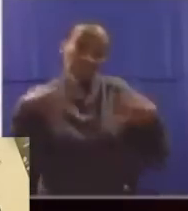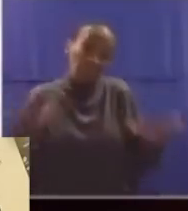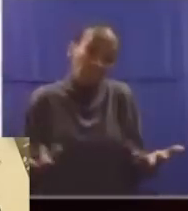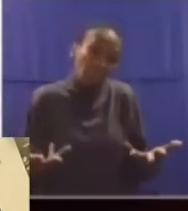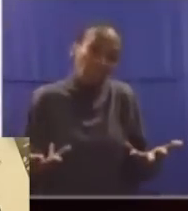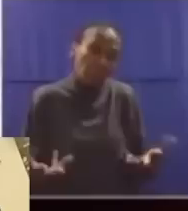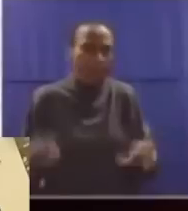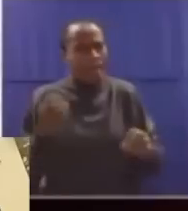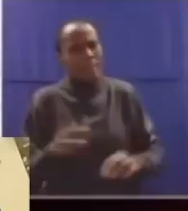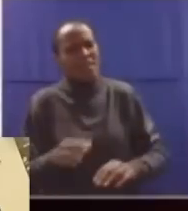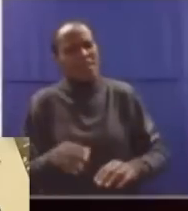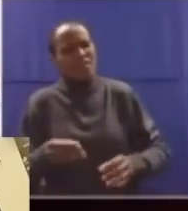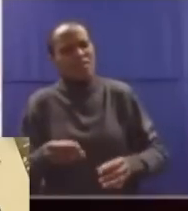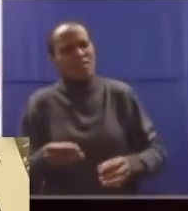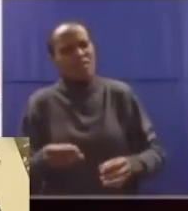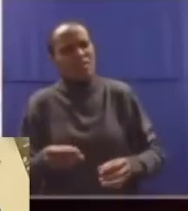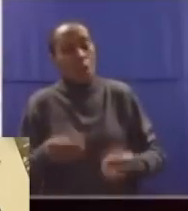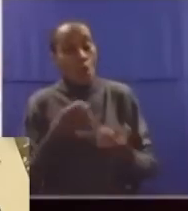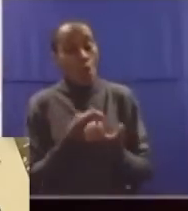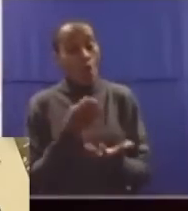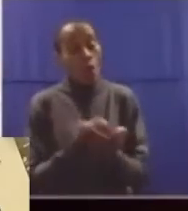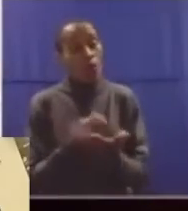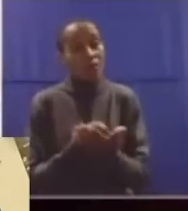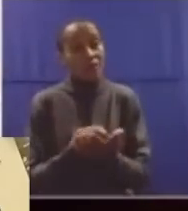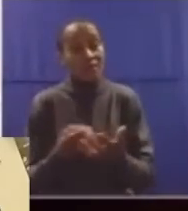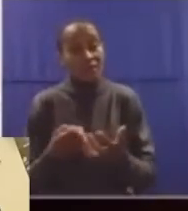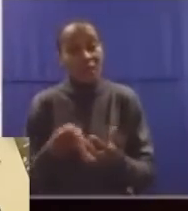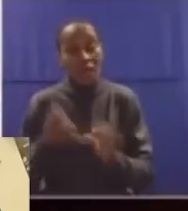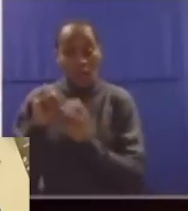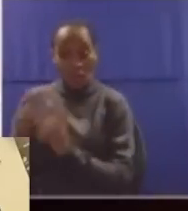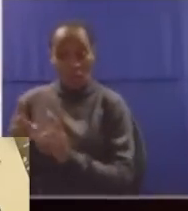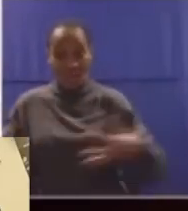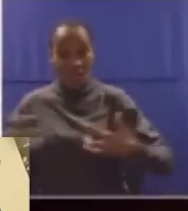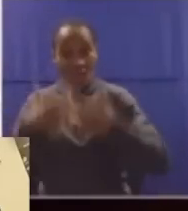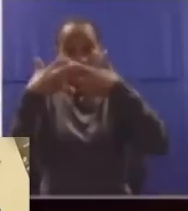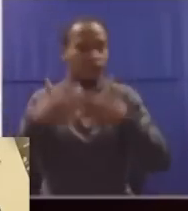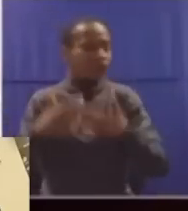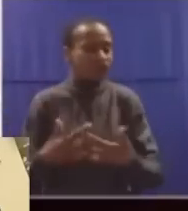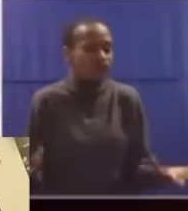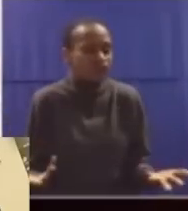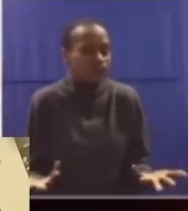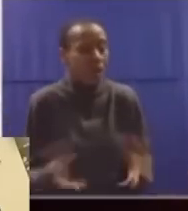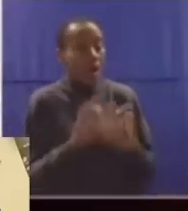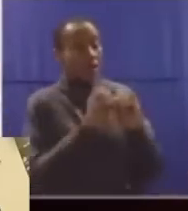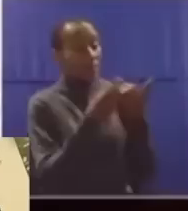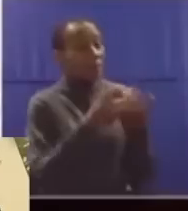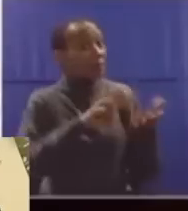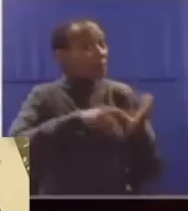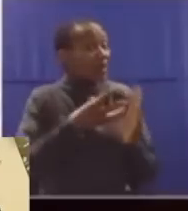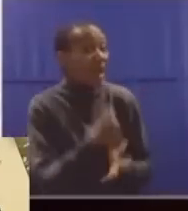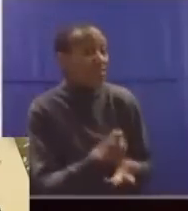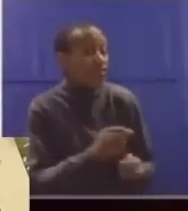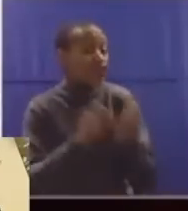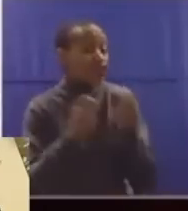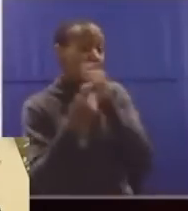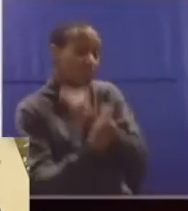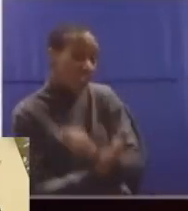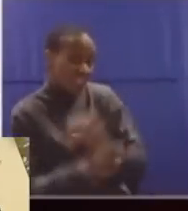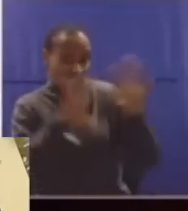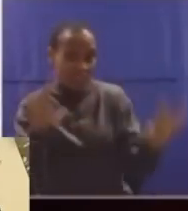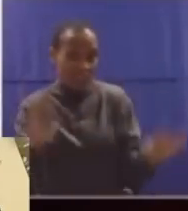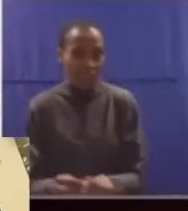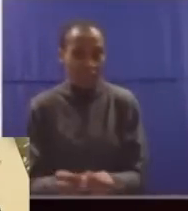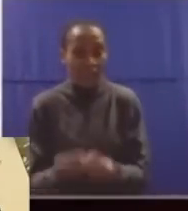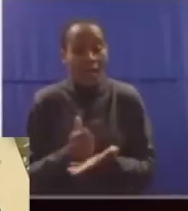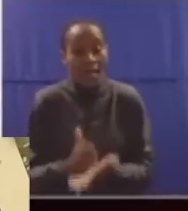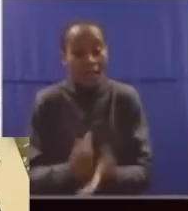curriculum unresponsive to economic opportunity, the department seems to have no plans in place to turn the situation around to save